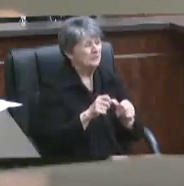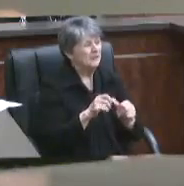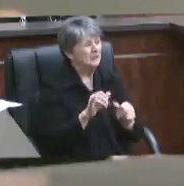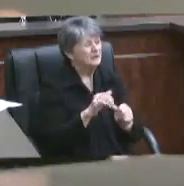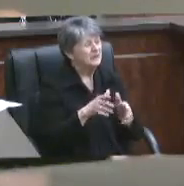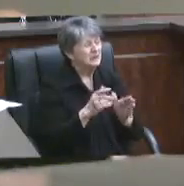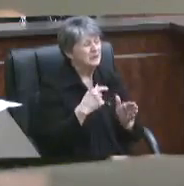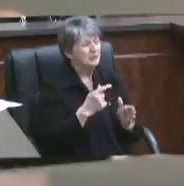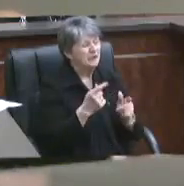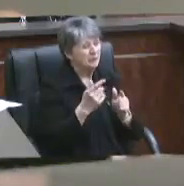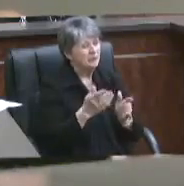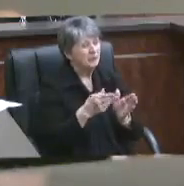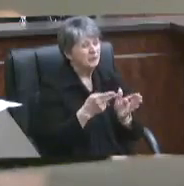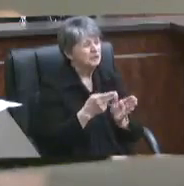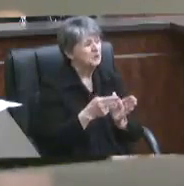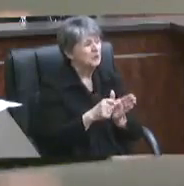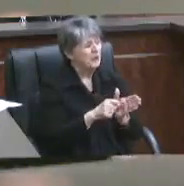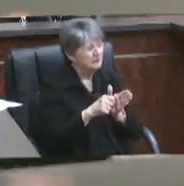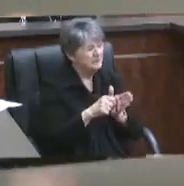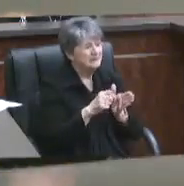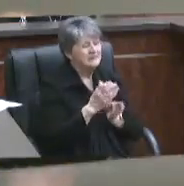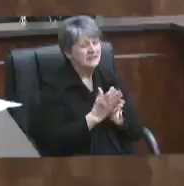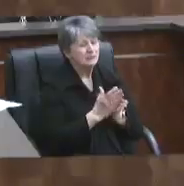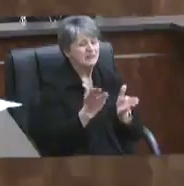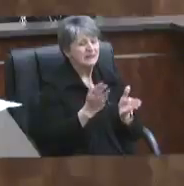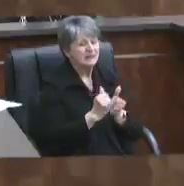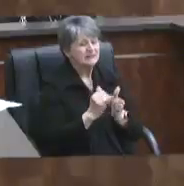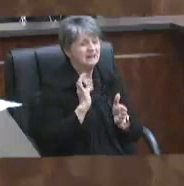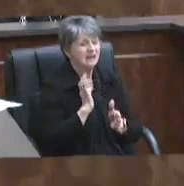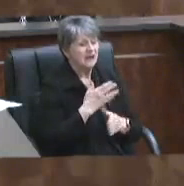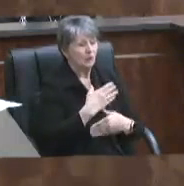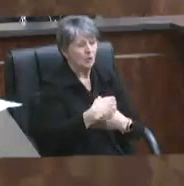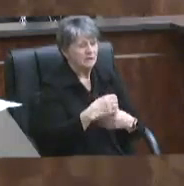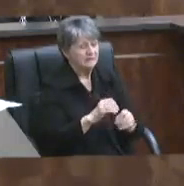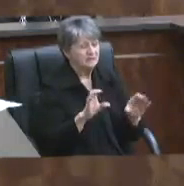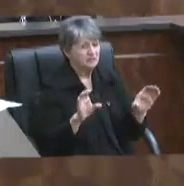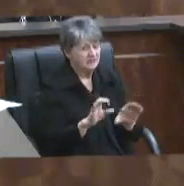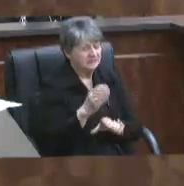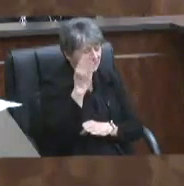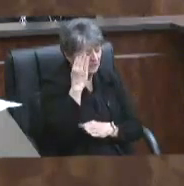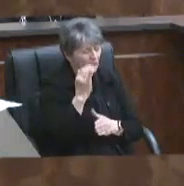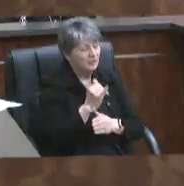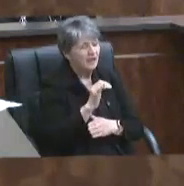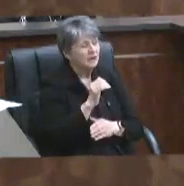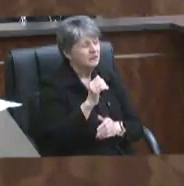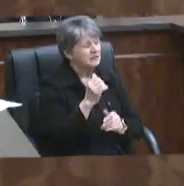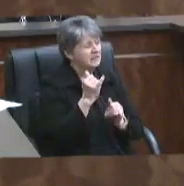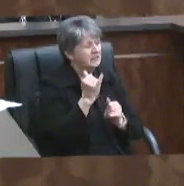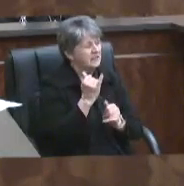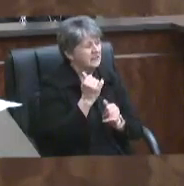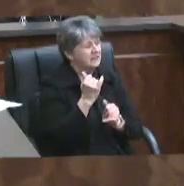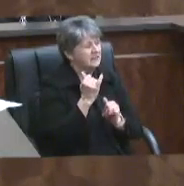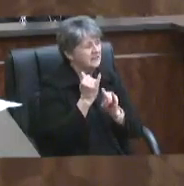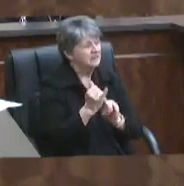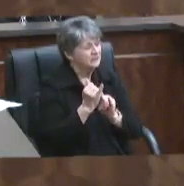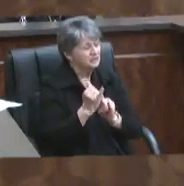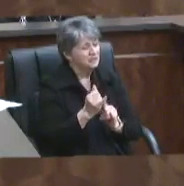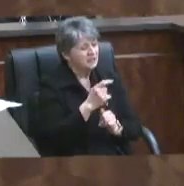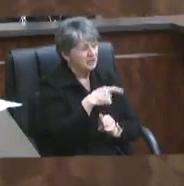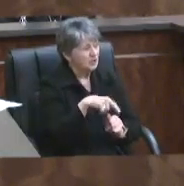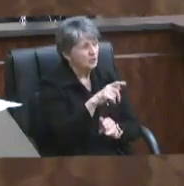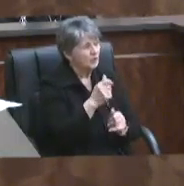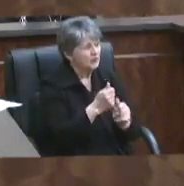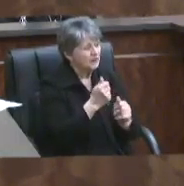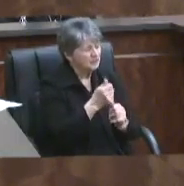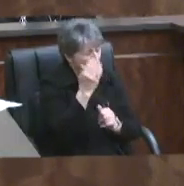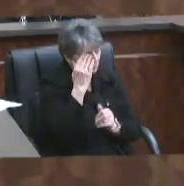things that our organization does. I know that each and every one of you are very familiar with the organization, but I think I just personally wanted to make sure that it was on the